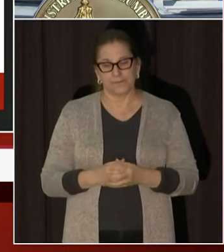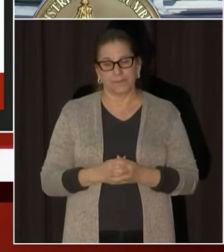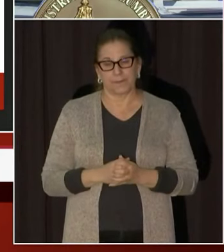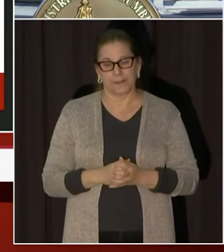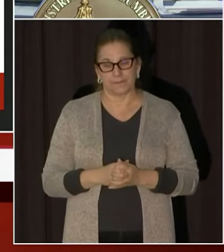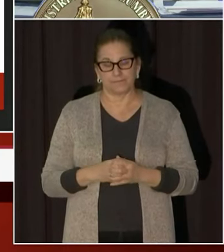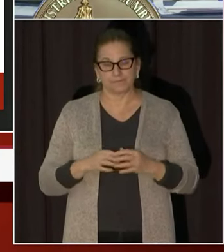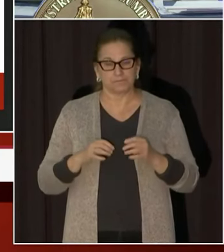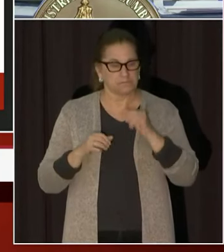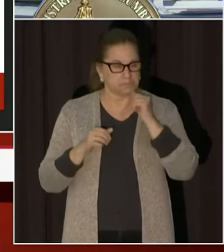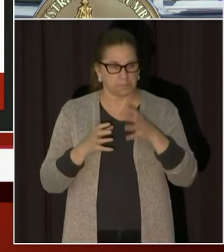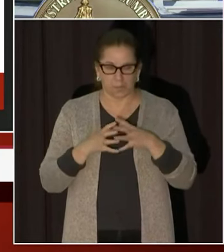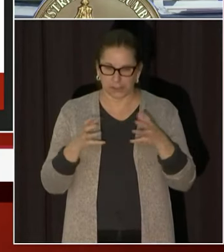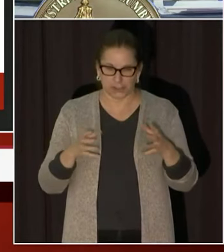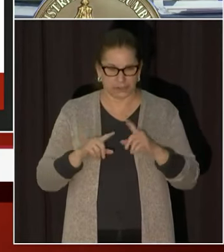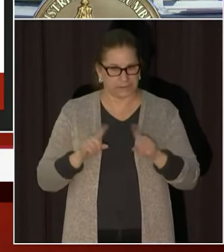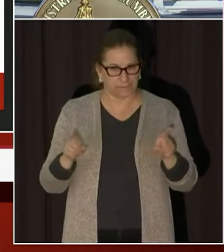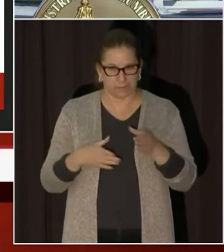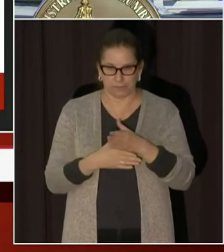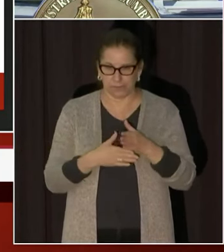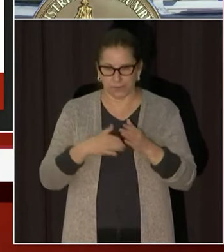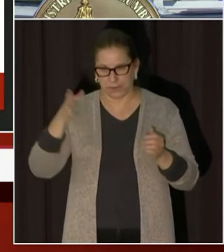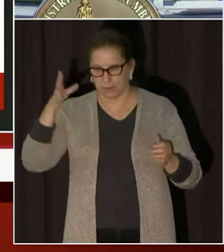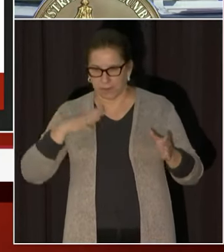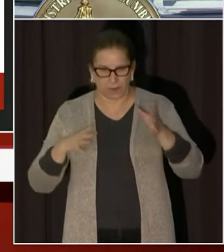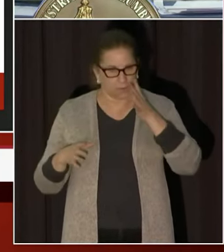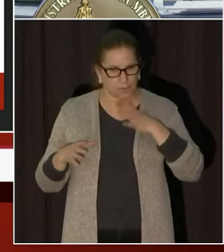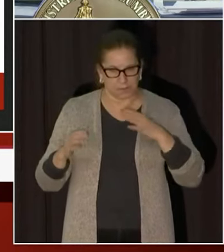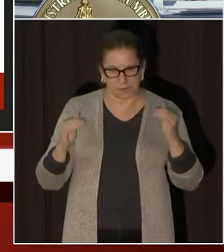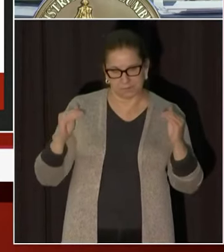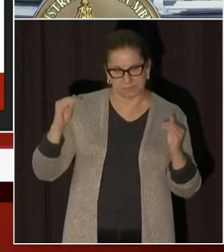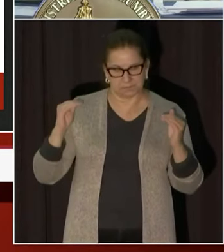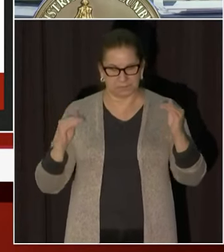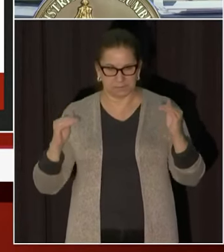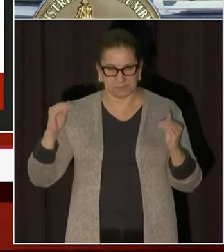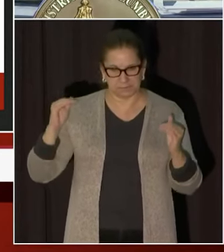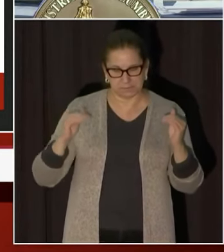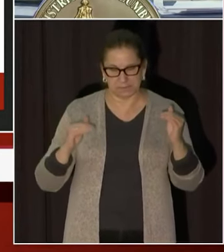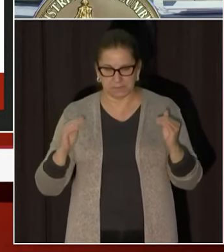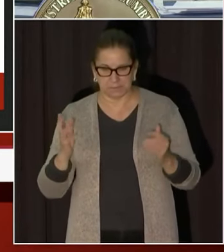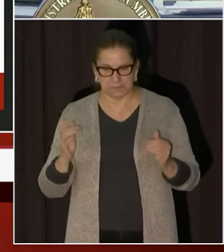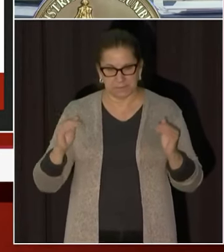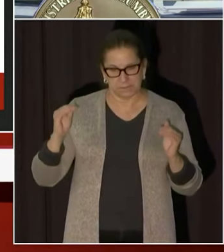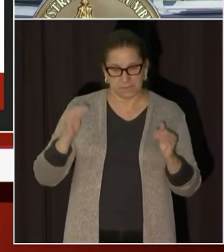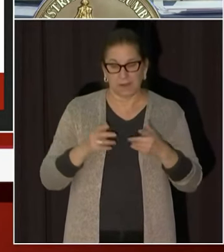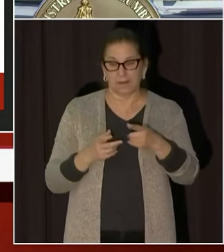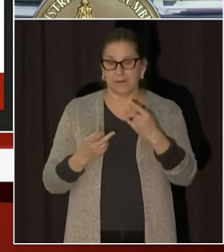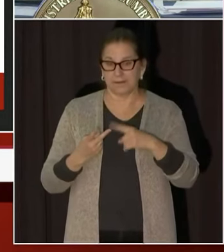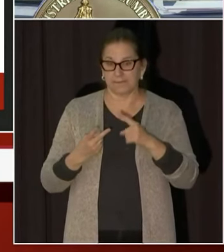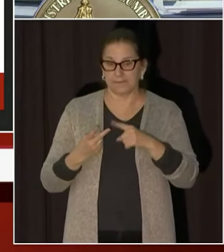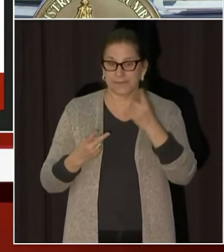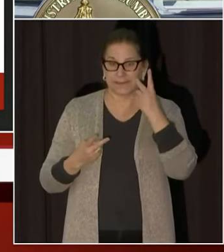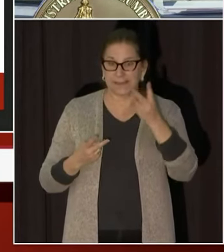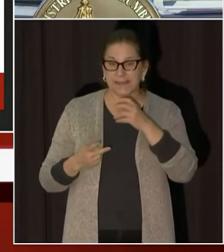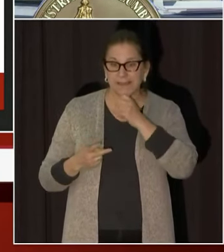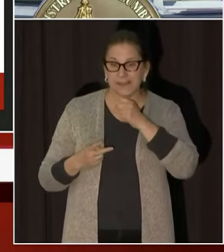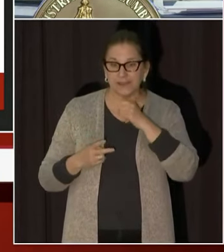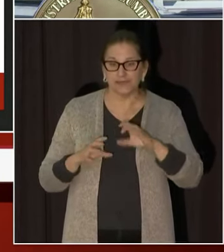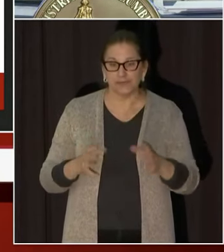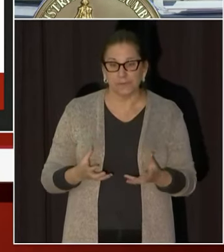and female reports. And you also see that the age group with the most